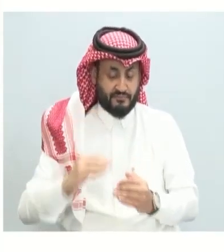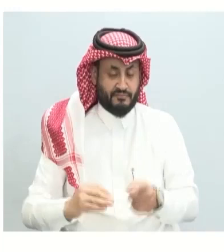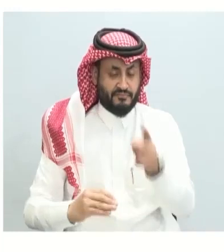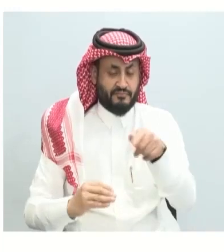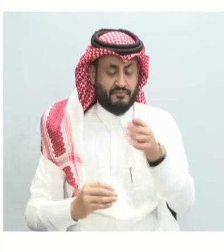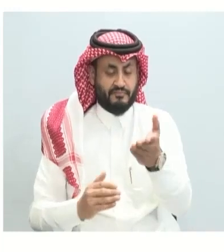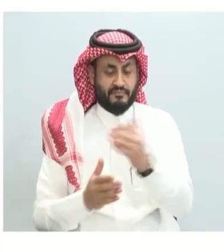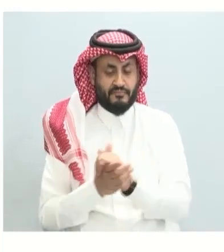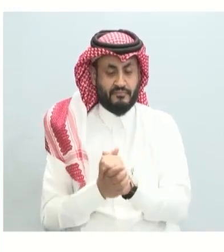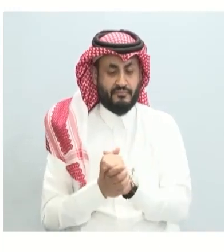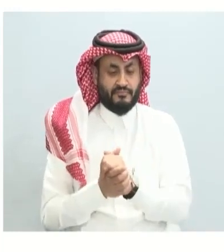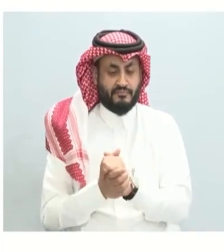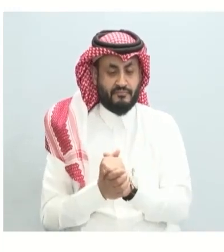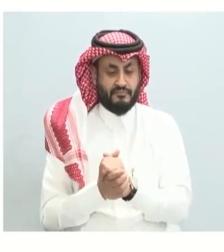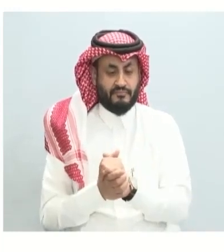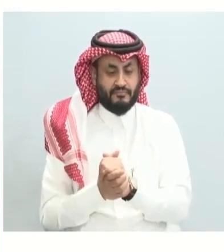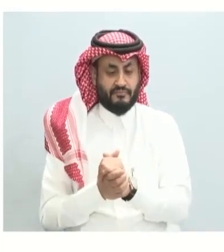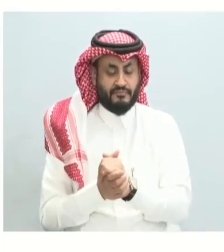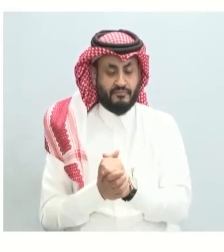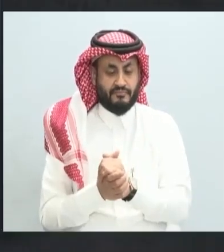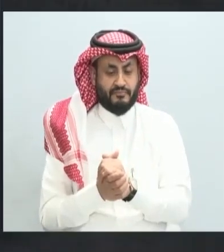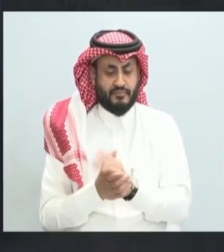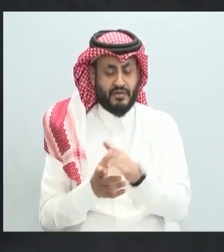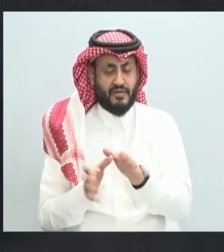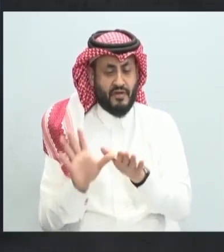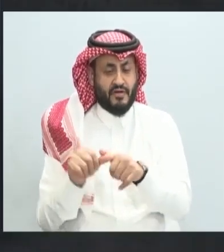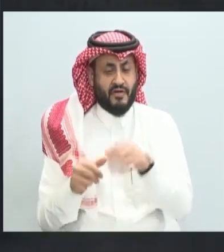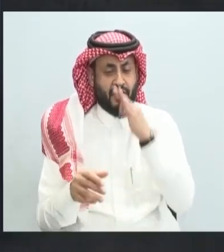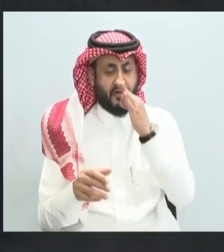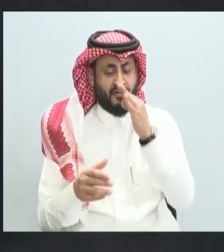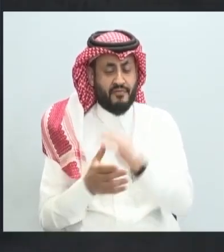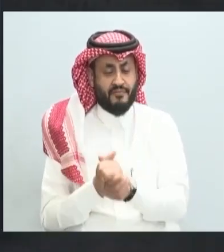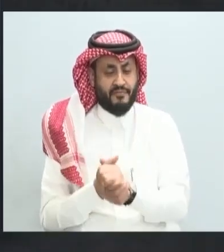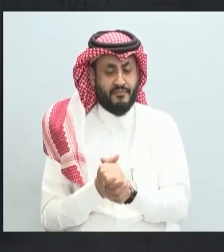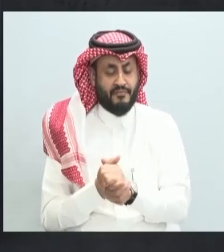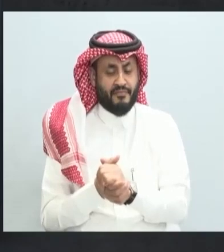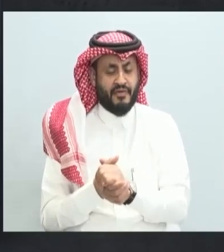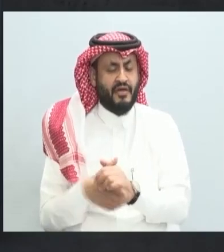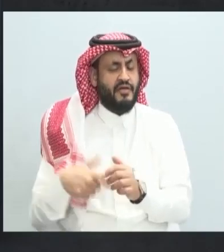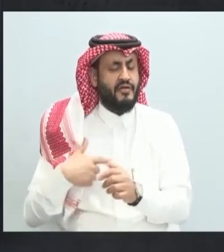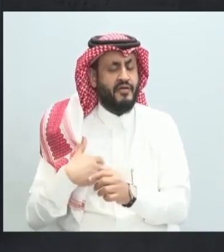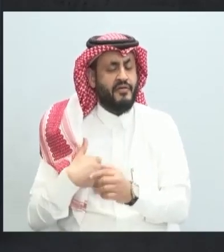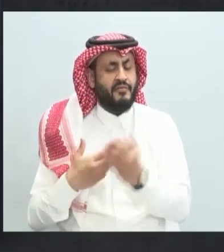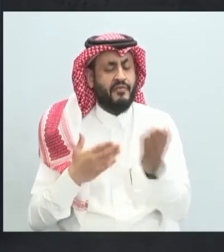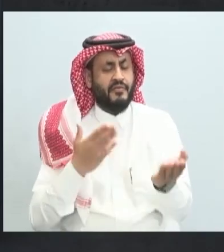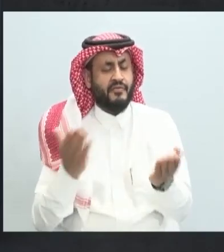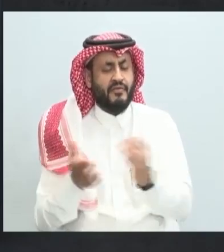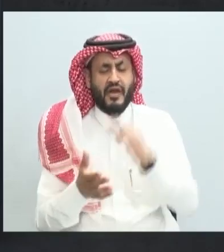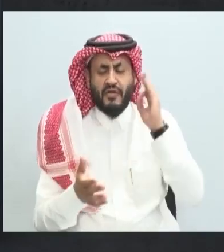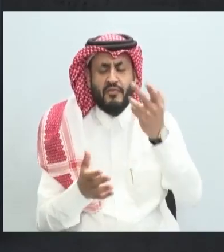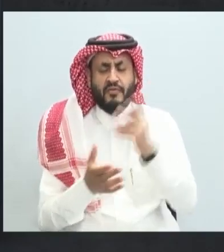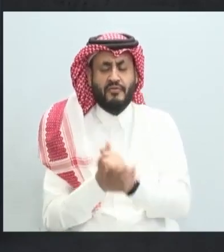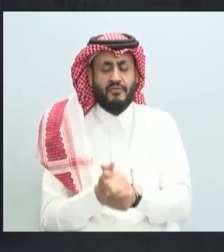answers. This is his parrot, the parrot of Kenan, and his name. Did you listen